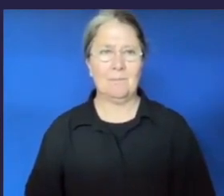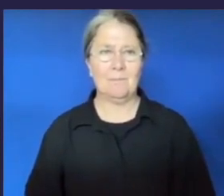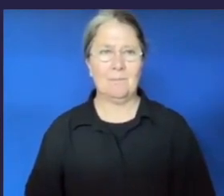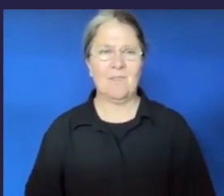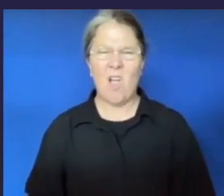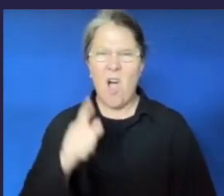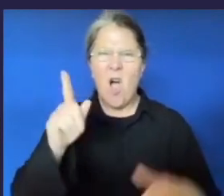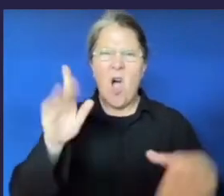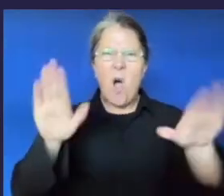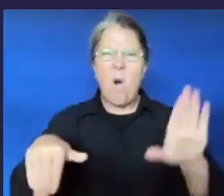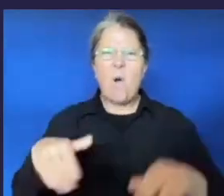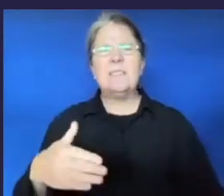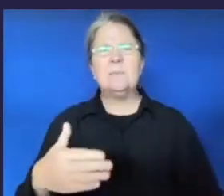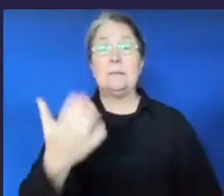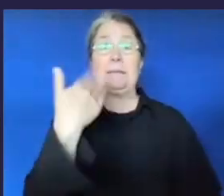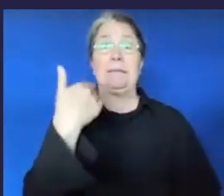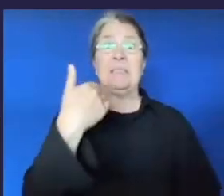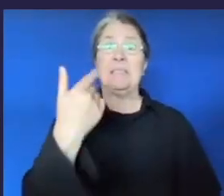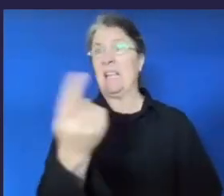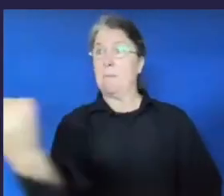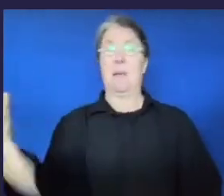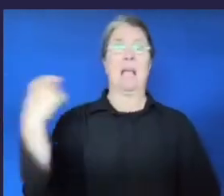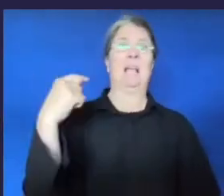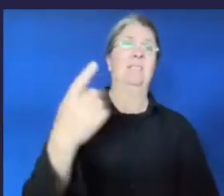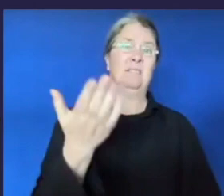Awesome! Come back through.